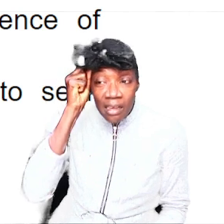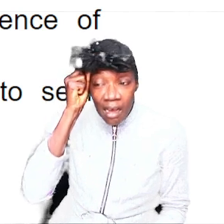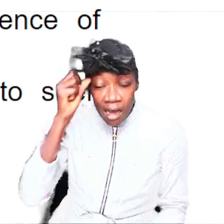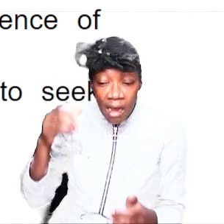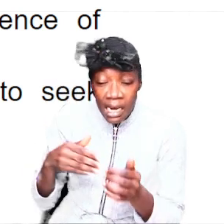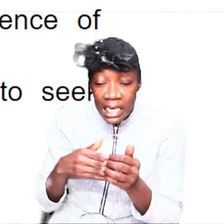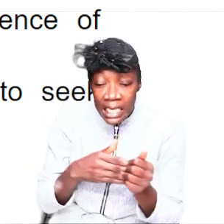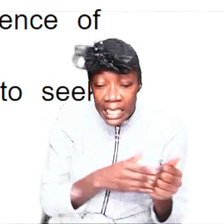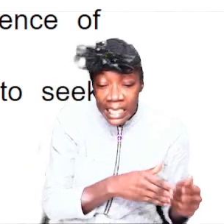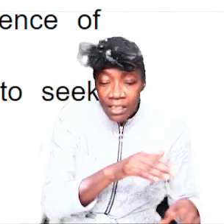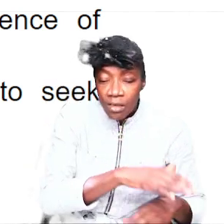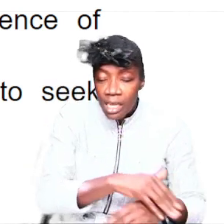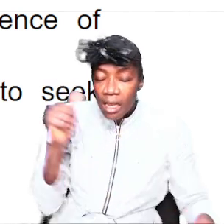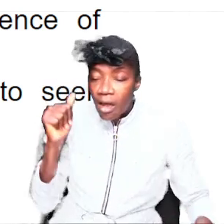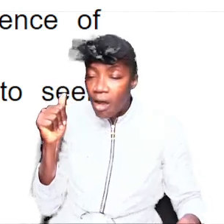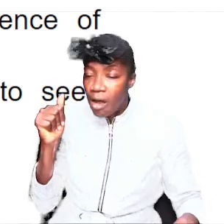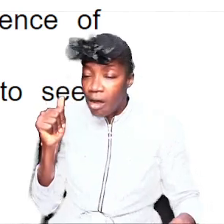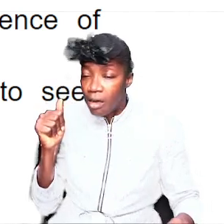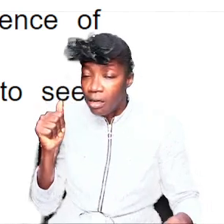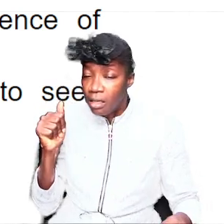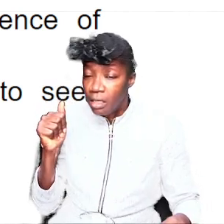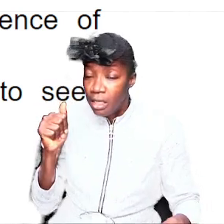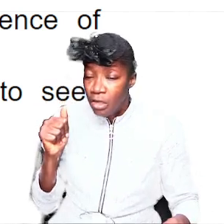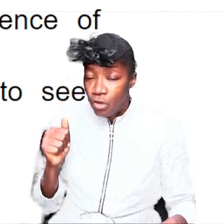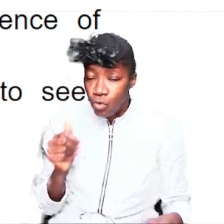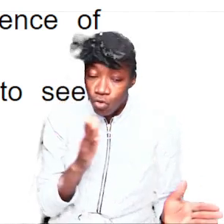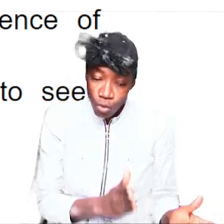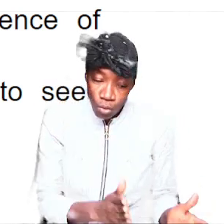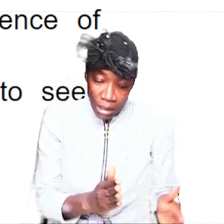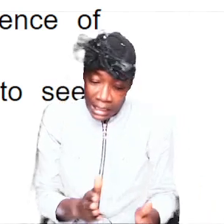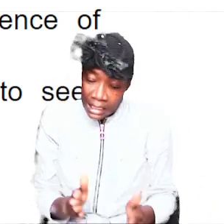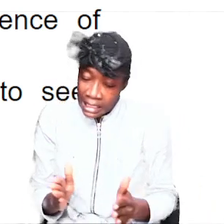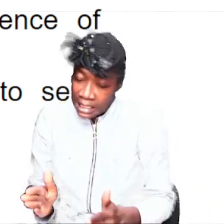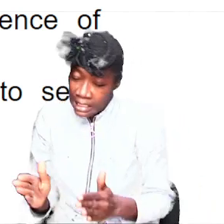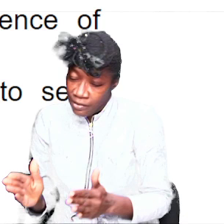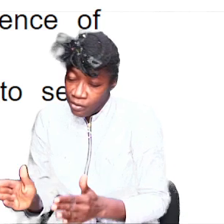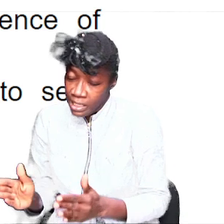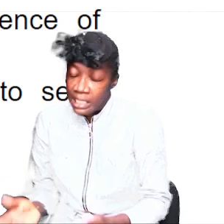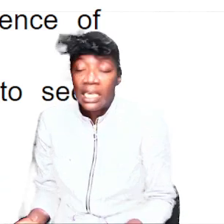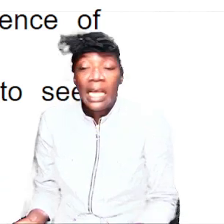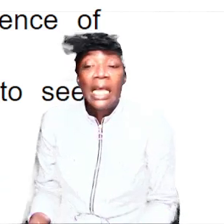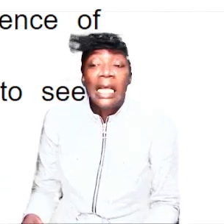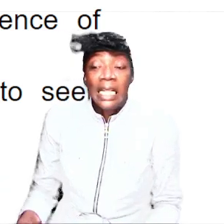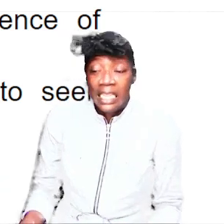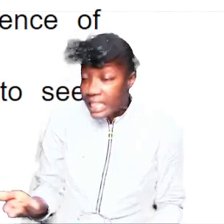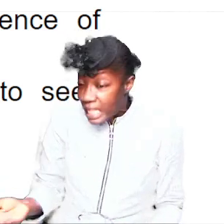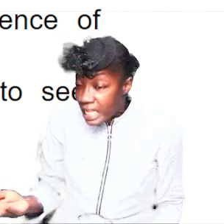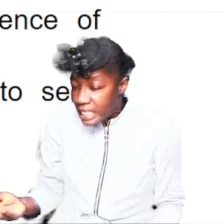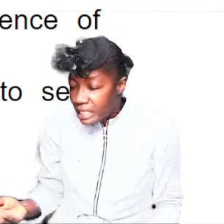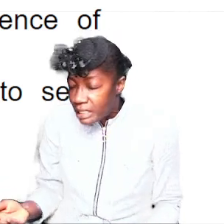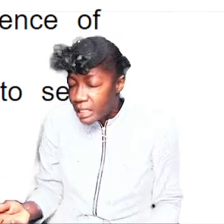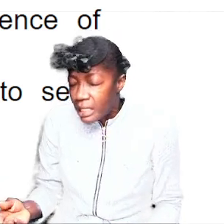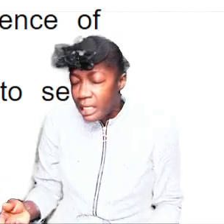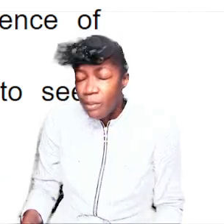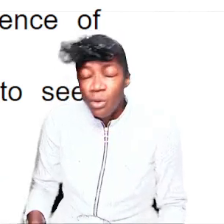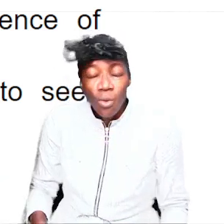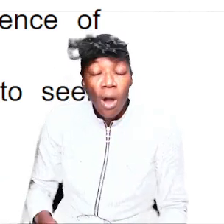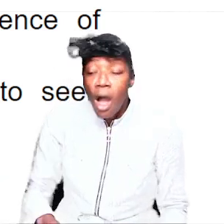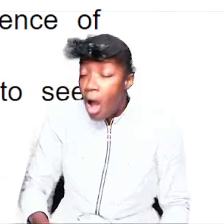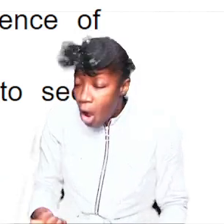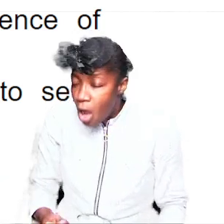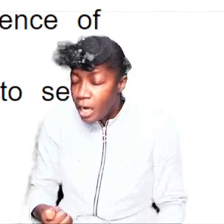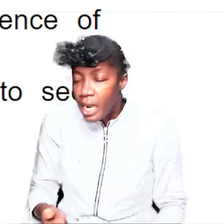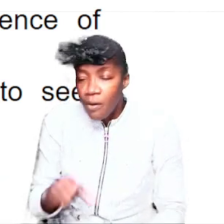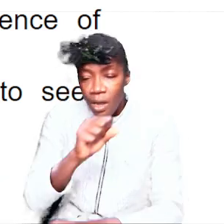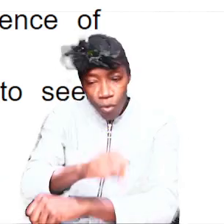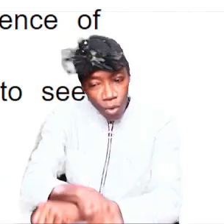the call through a sequence of events that occurred as he performed normal living activities. You know,